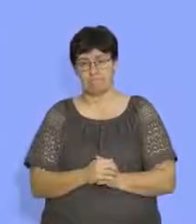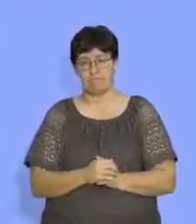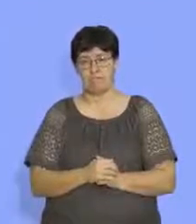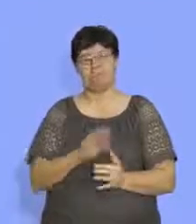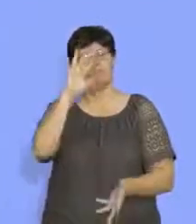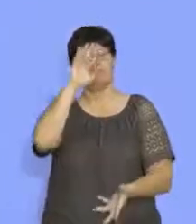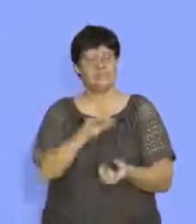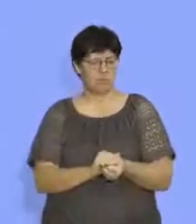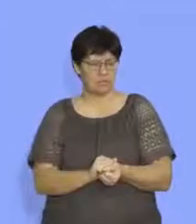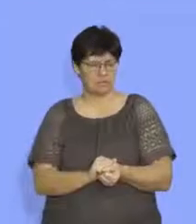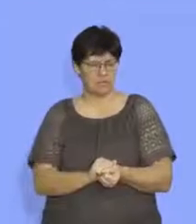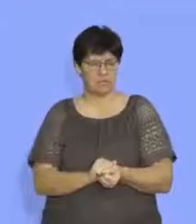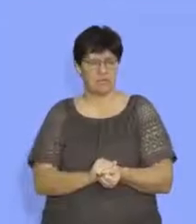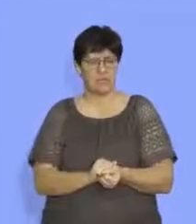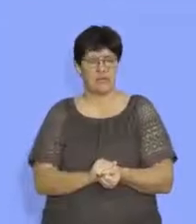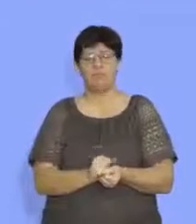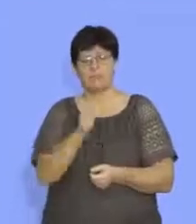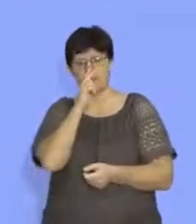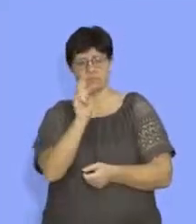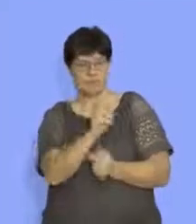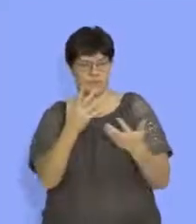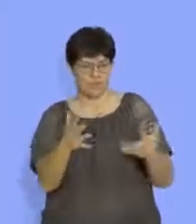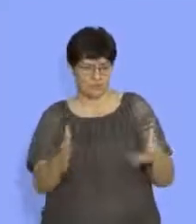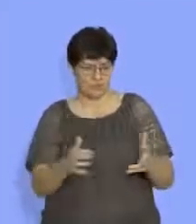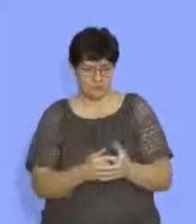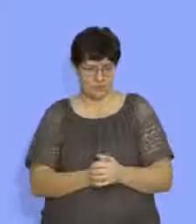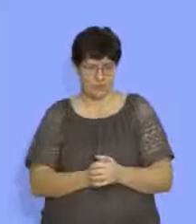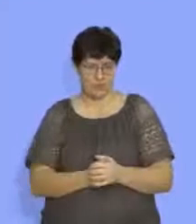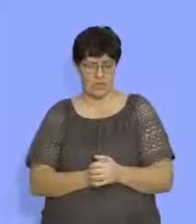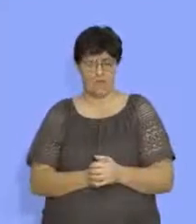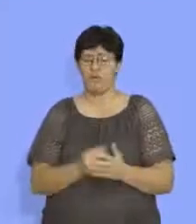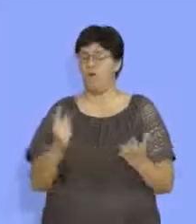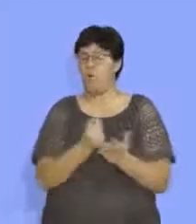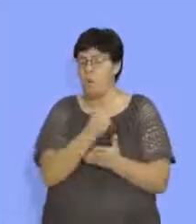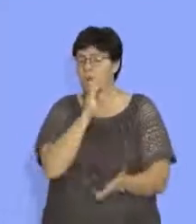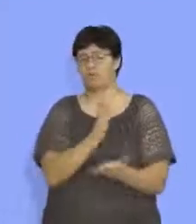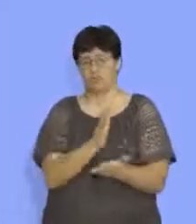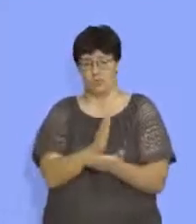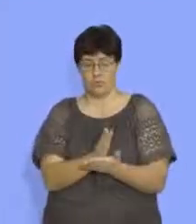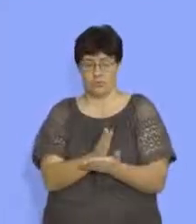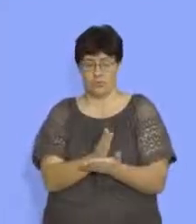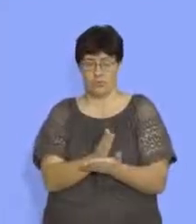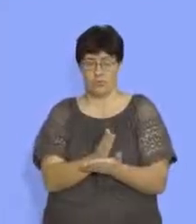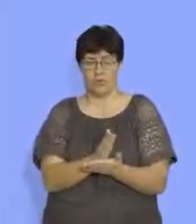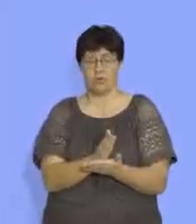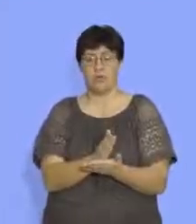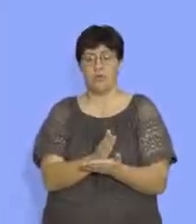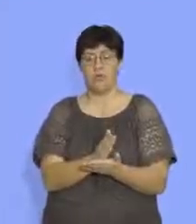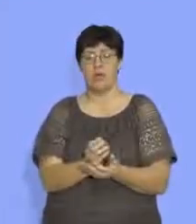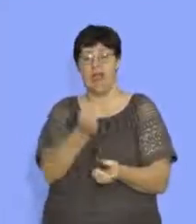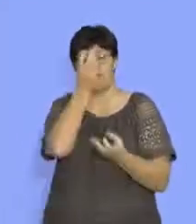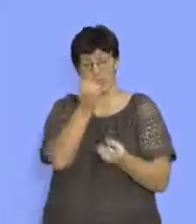distance. Now, guys, to quickly summarize everything that we've looked at thus far, always make sure that